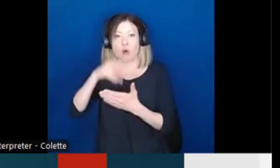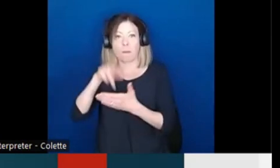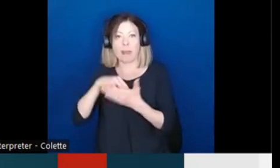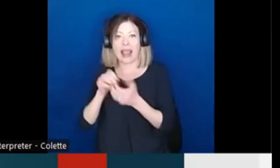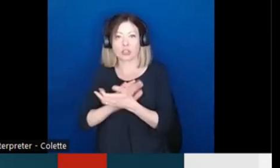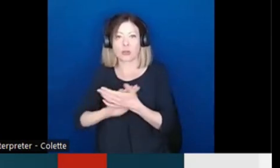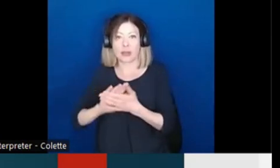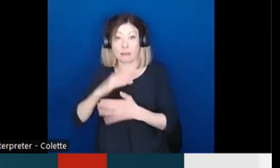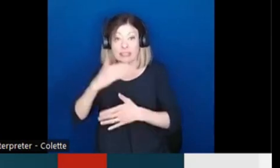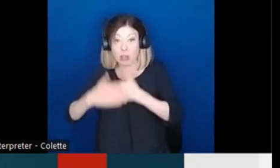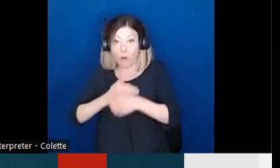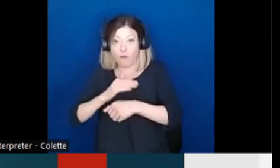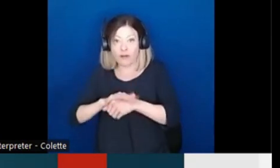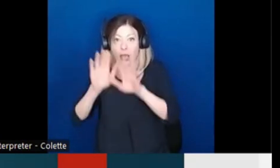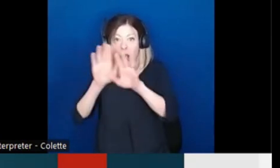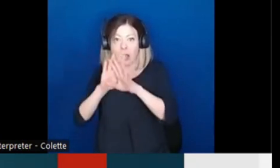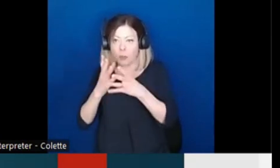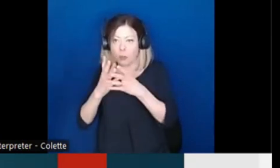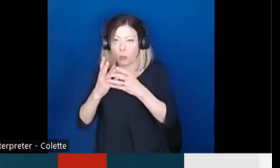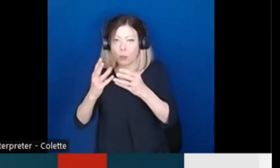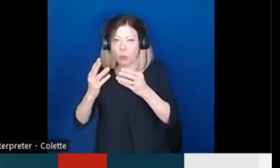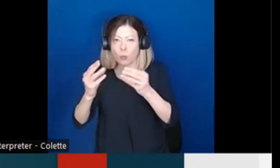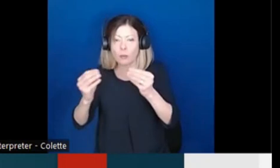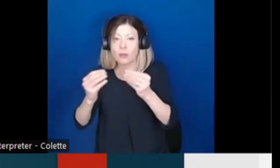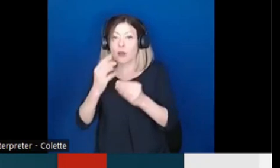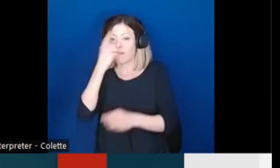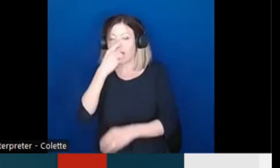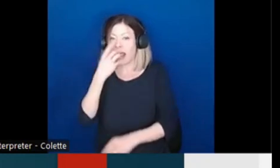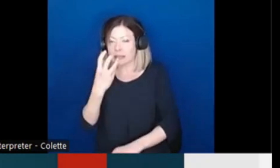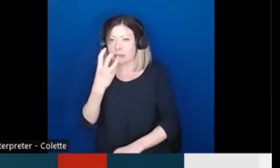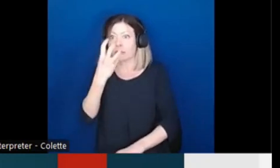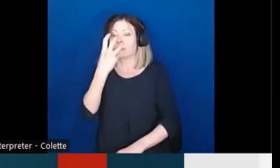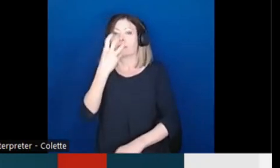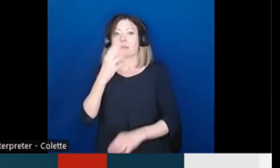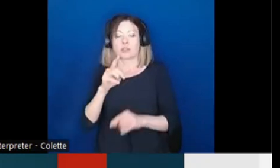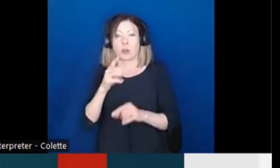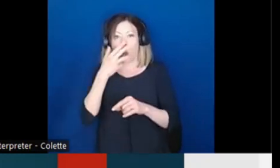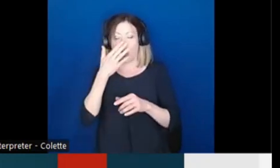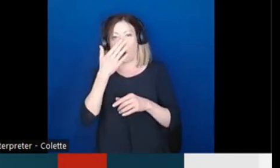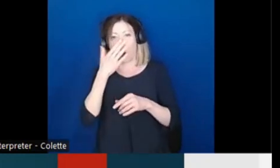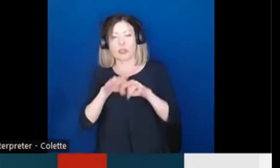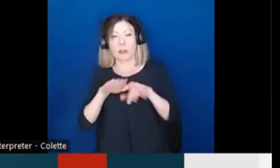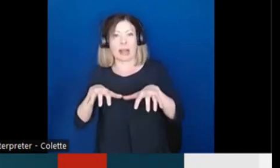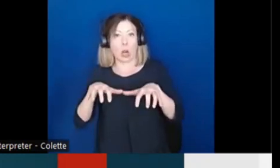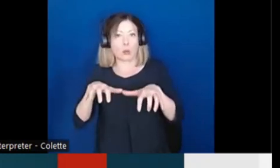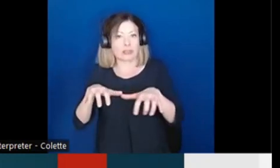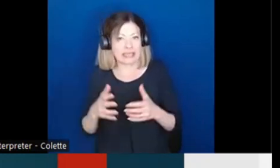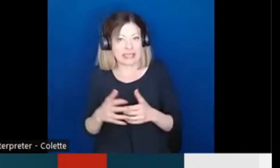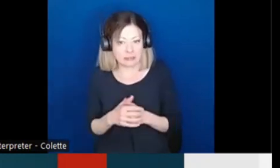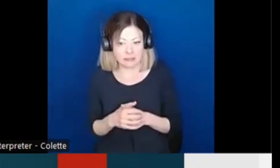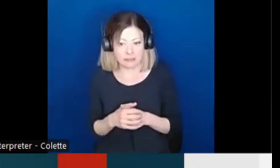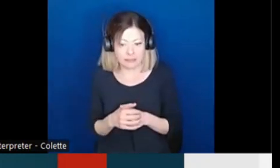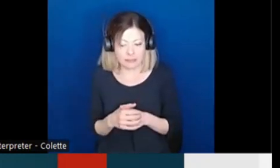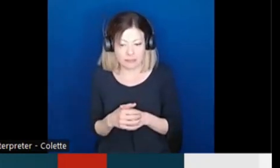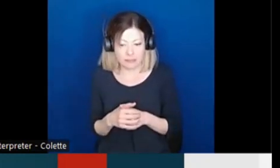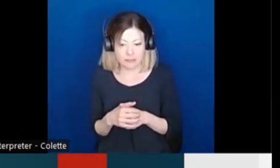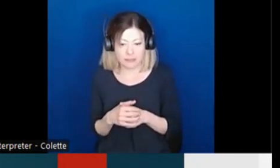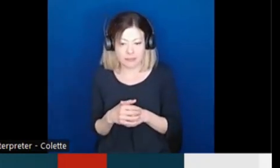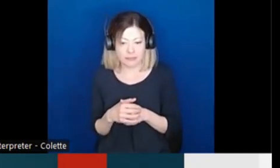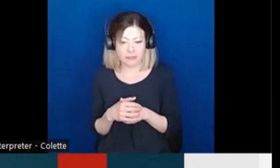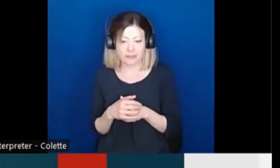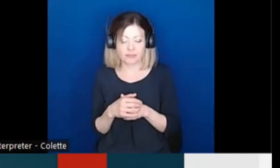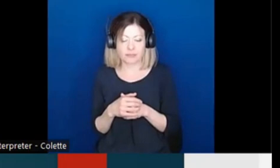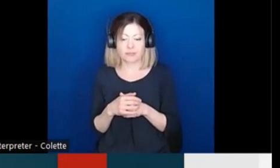that faded, and we've got this strange kind of ghostly image. There's a lot of kind of